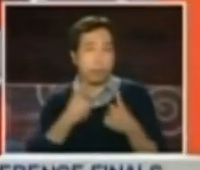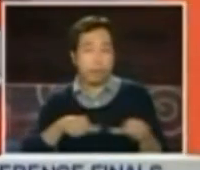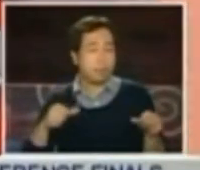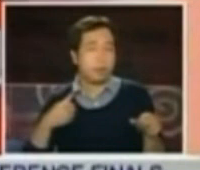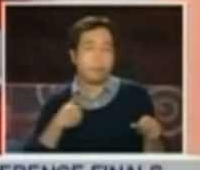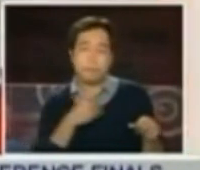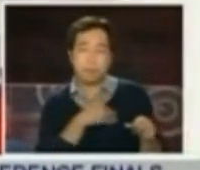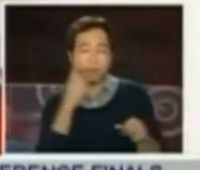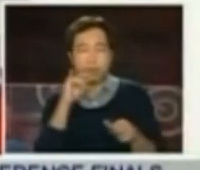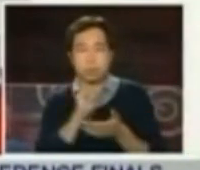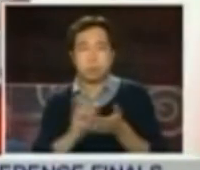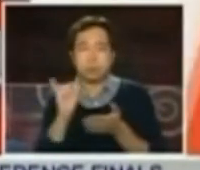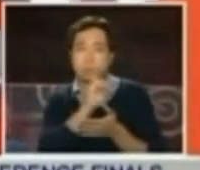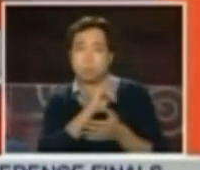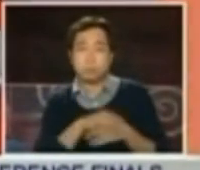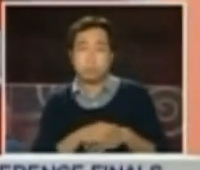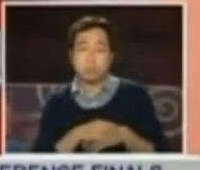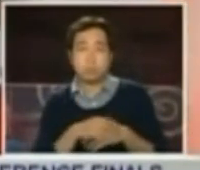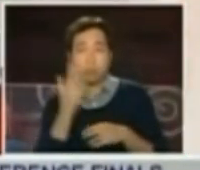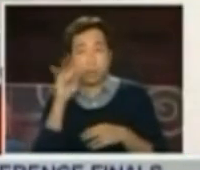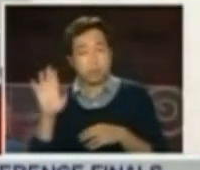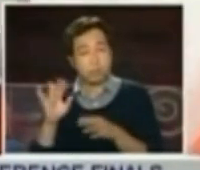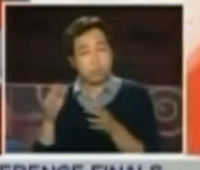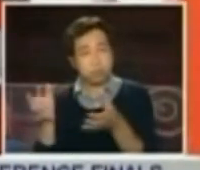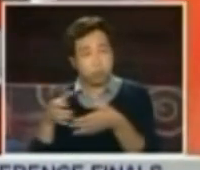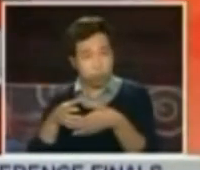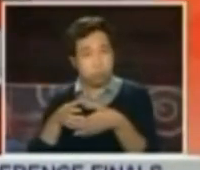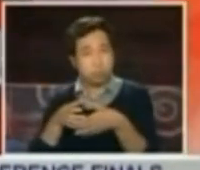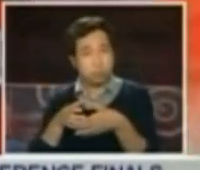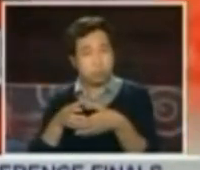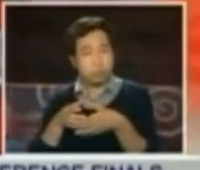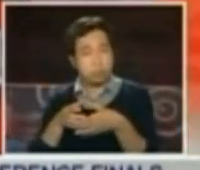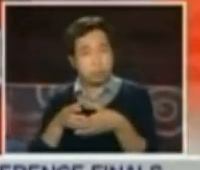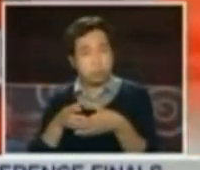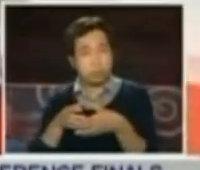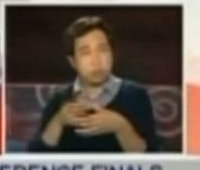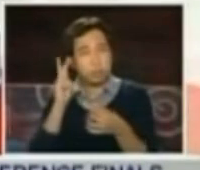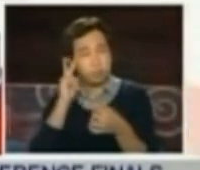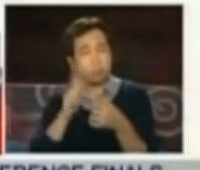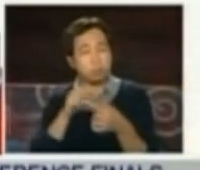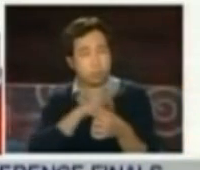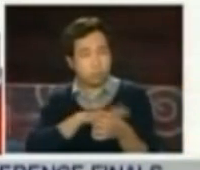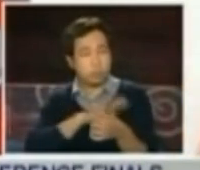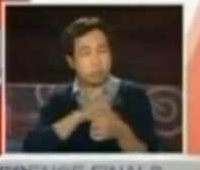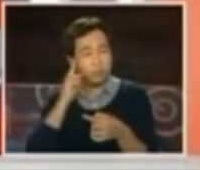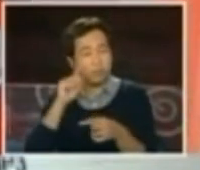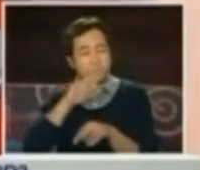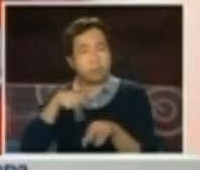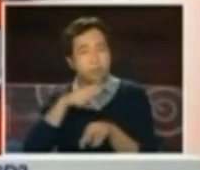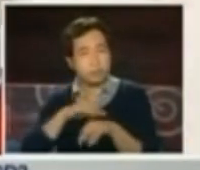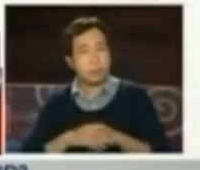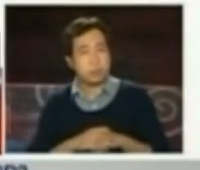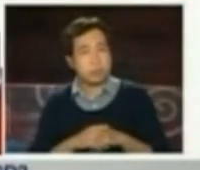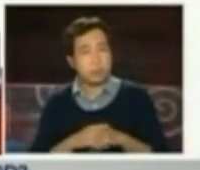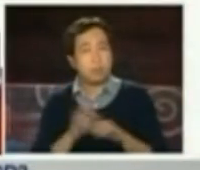of an institution when the head of that institution is removed or ousted. On